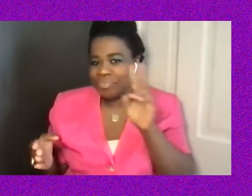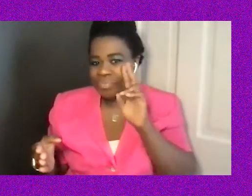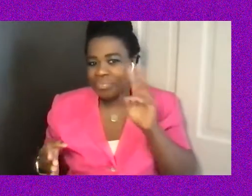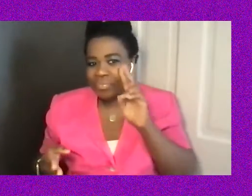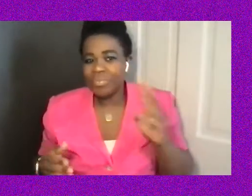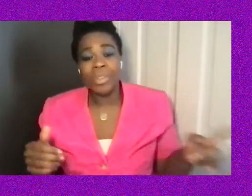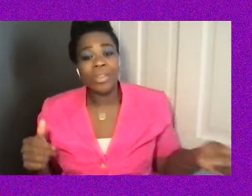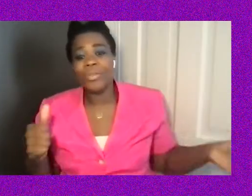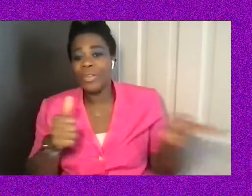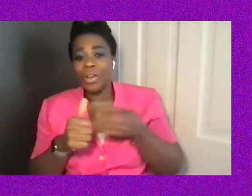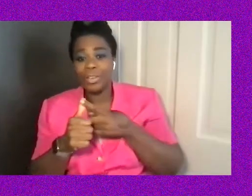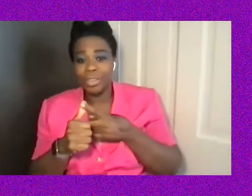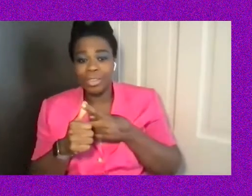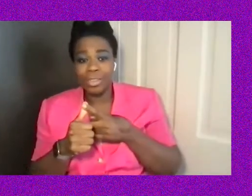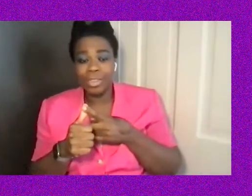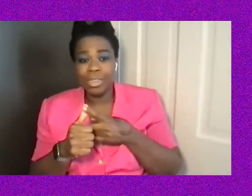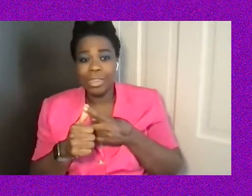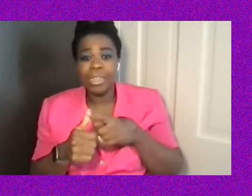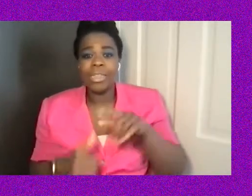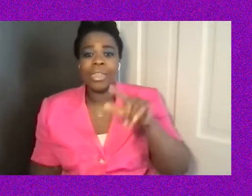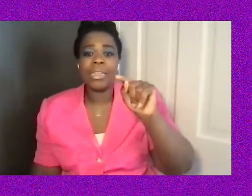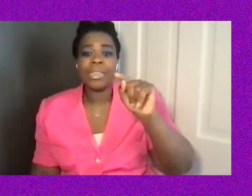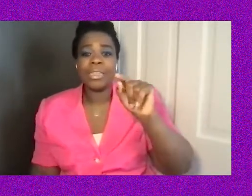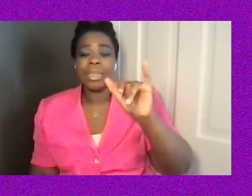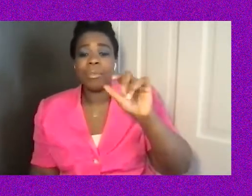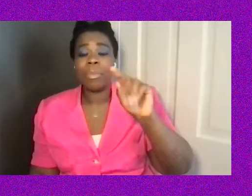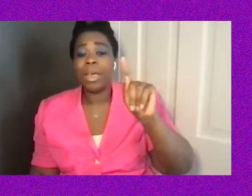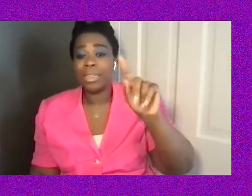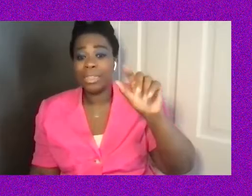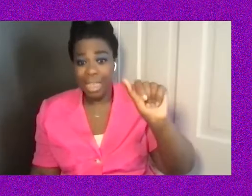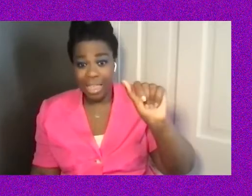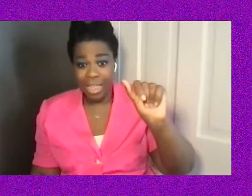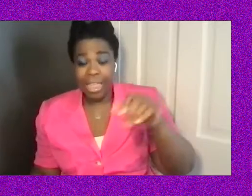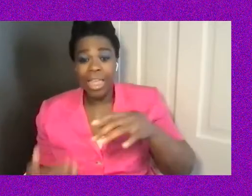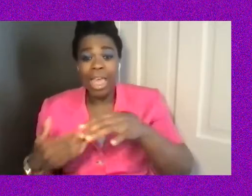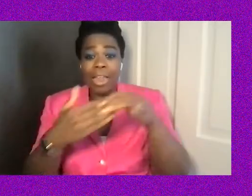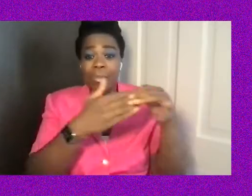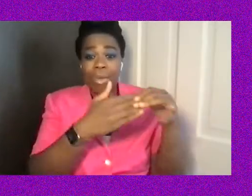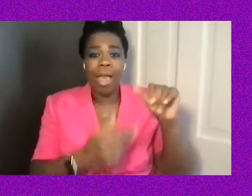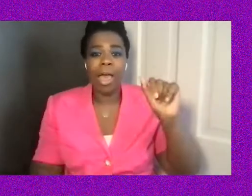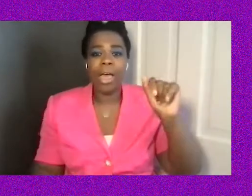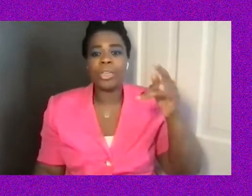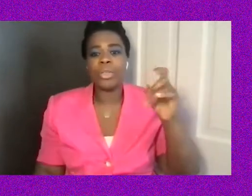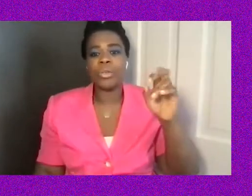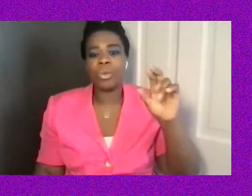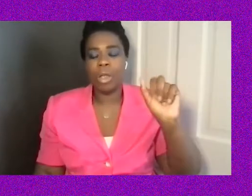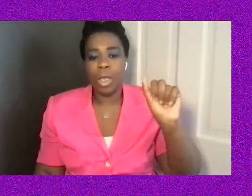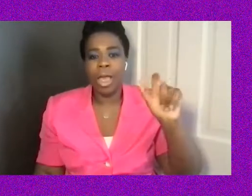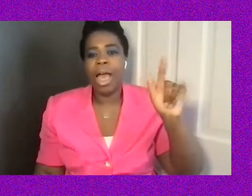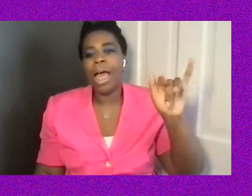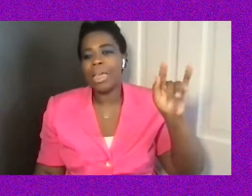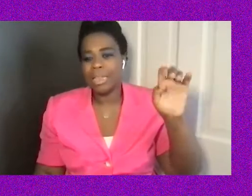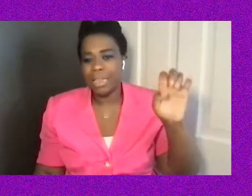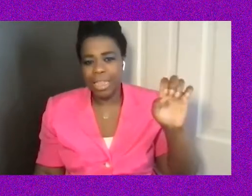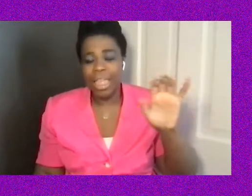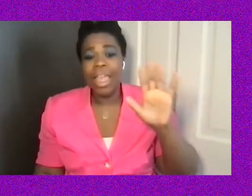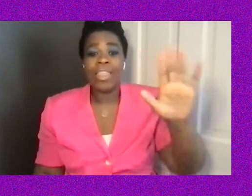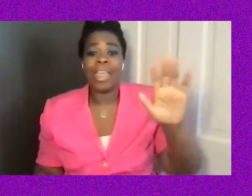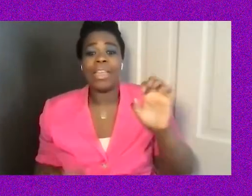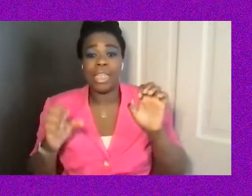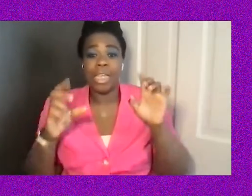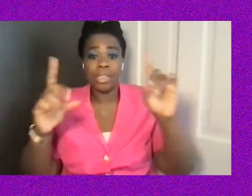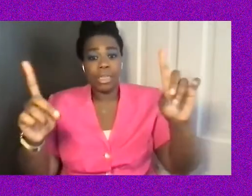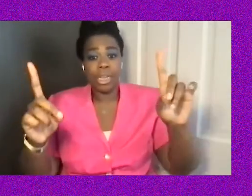First up, we have Te Mate, headed by Ajara Ali. This group is an educational performance-based